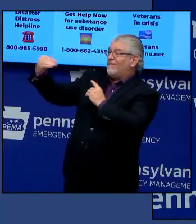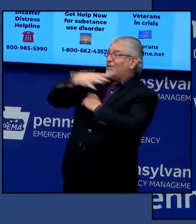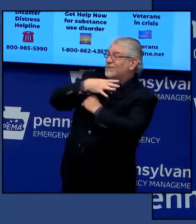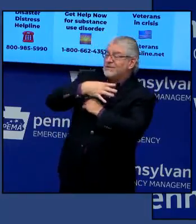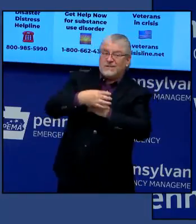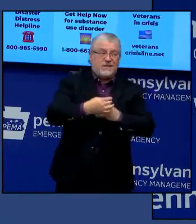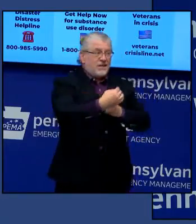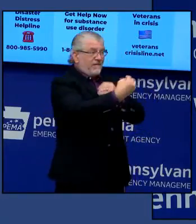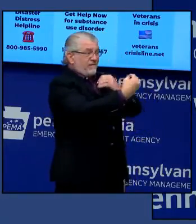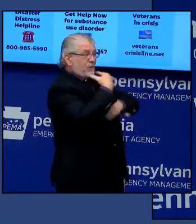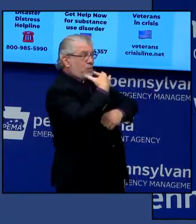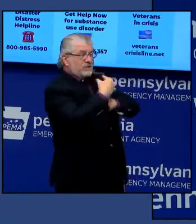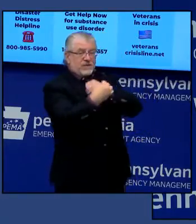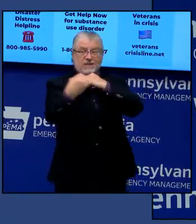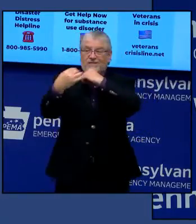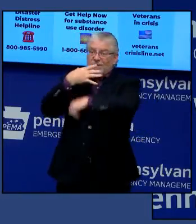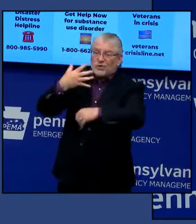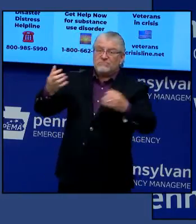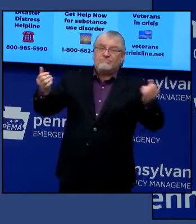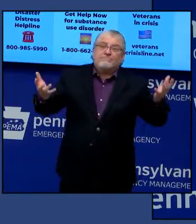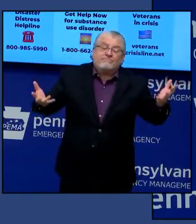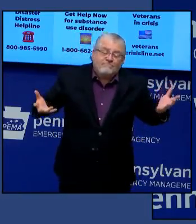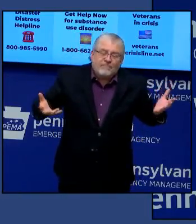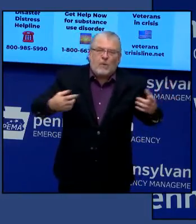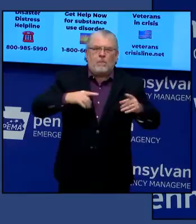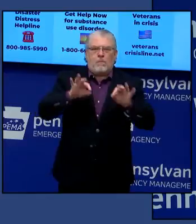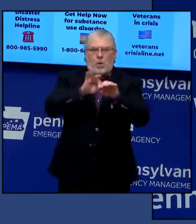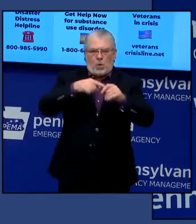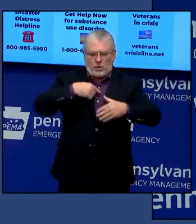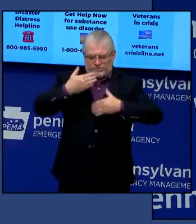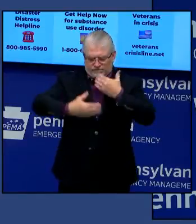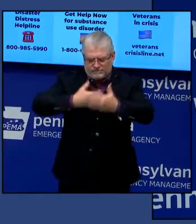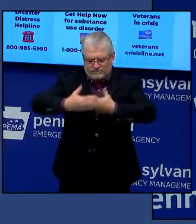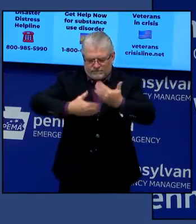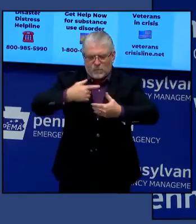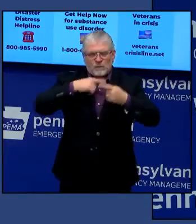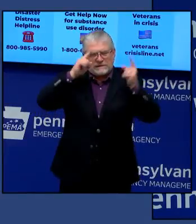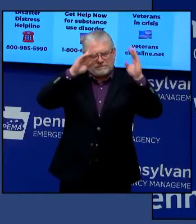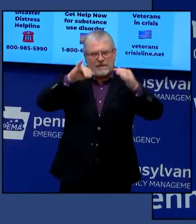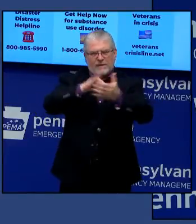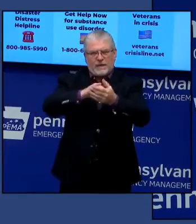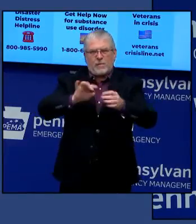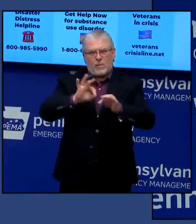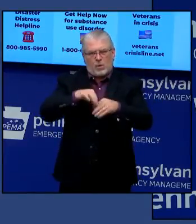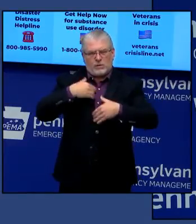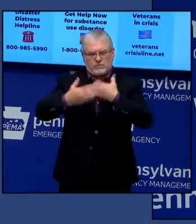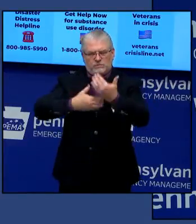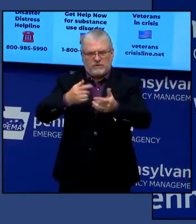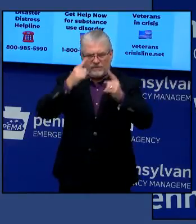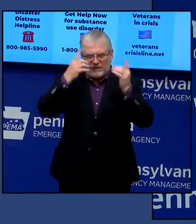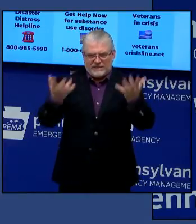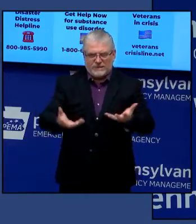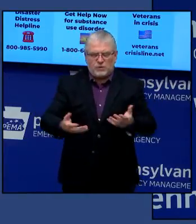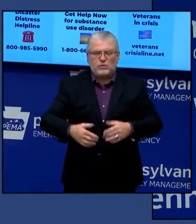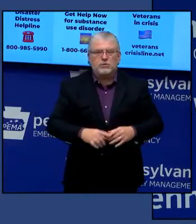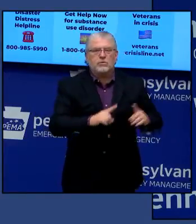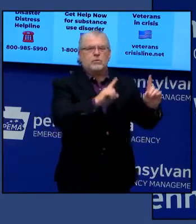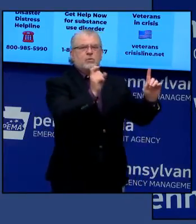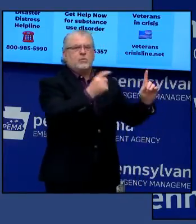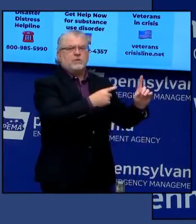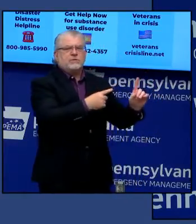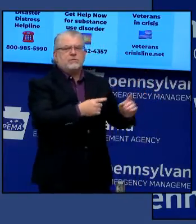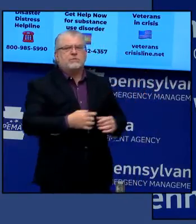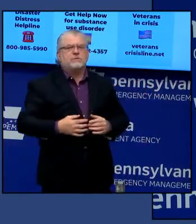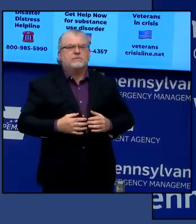is from WKOK. What do you think the new normal may look like in the months ahead at restaurants, playgrounds, or carnivals? How do crowds and